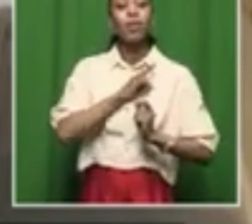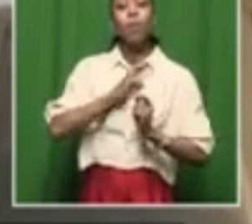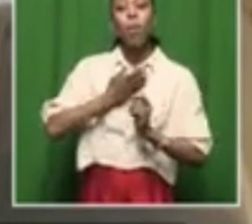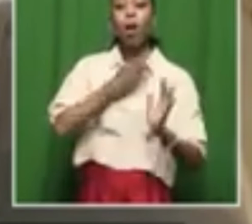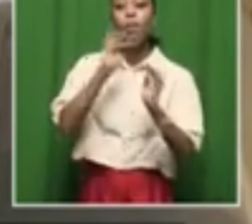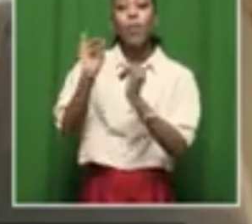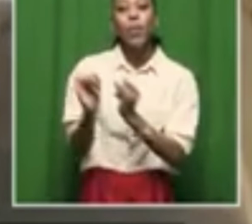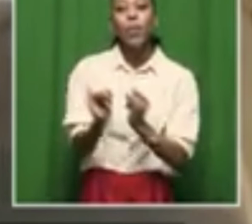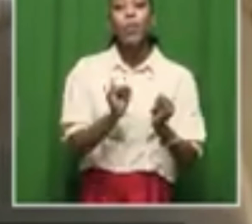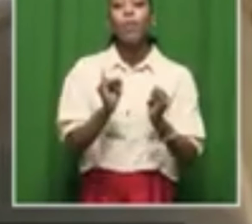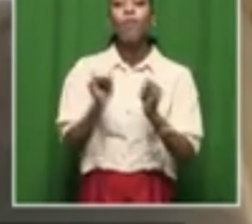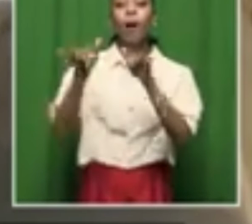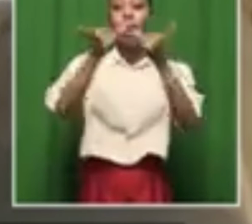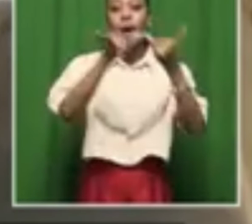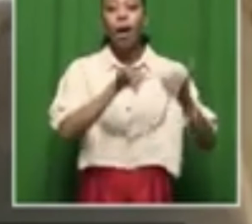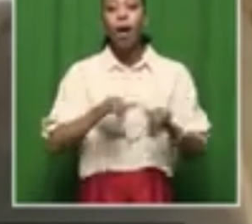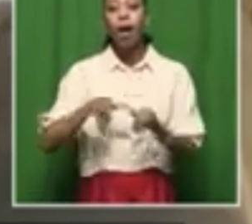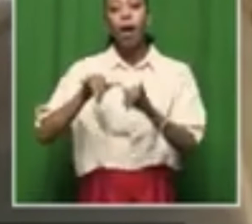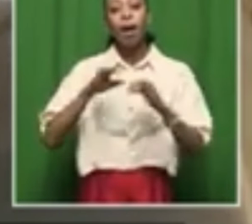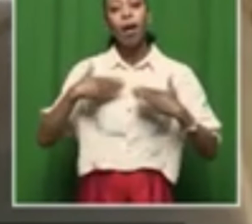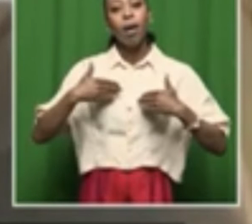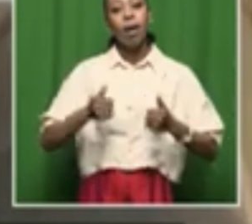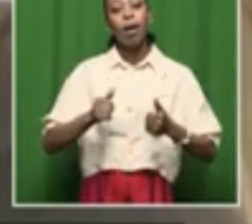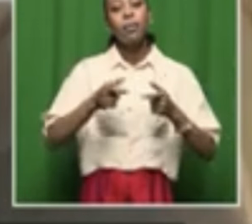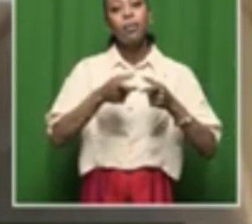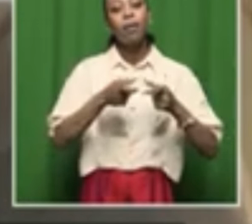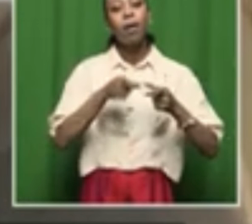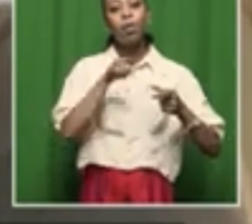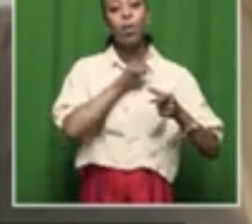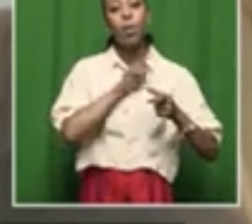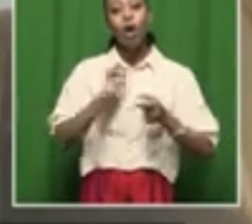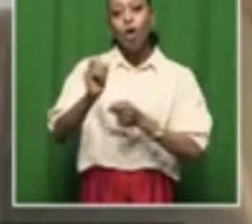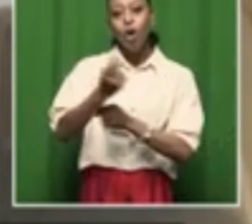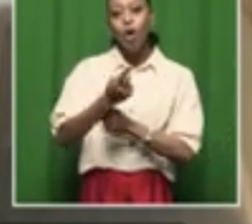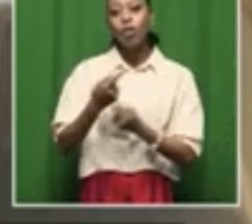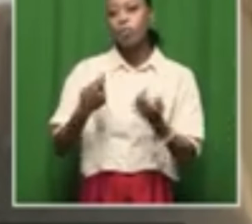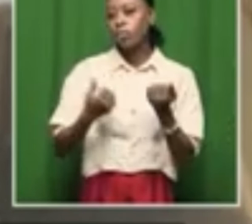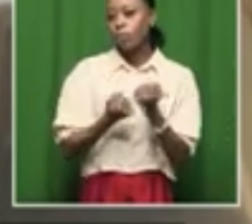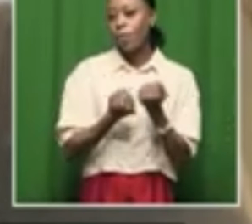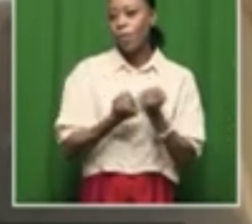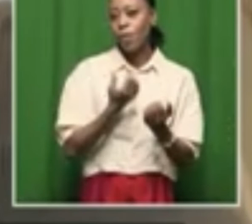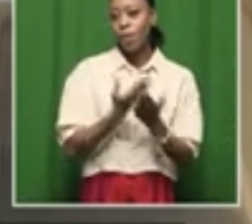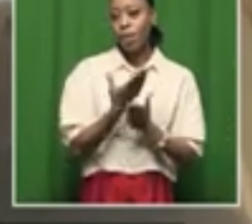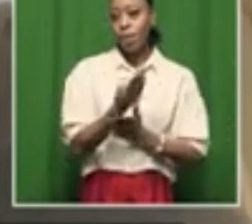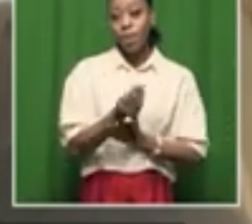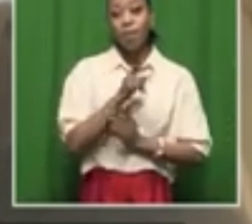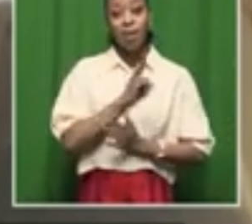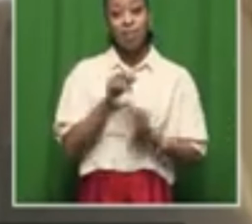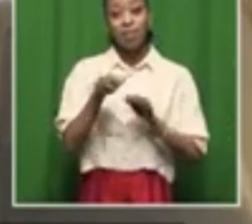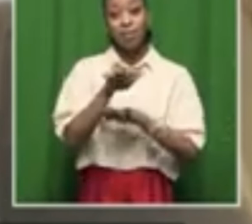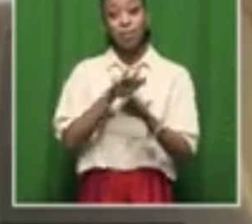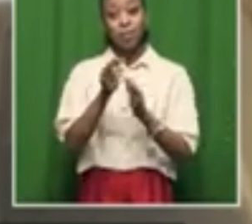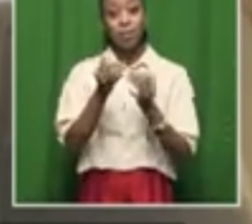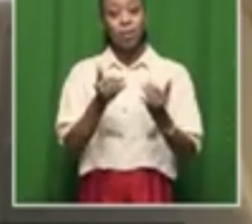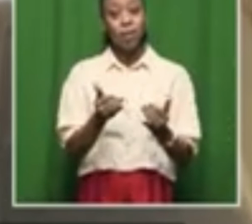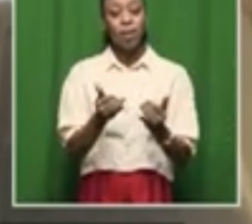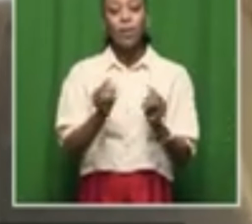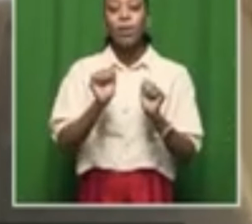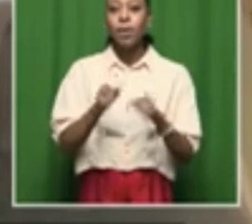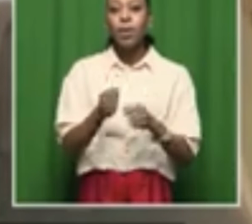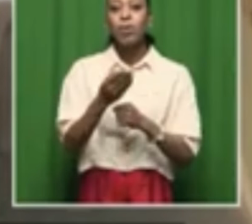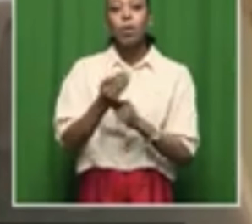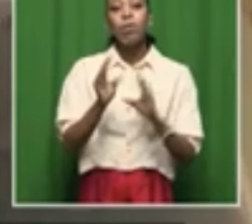introduce universal health coverage so that we cover everybody financially. Because at the present moment, we are running a